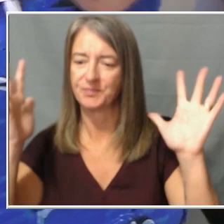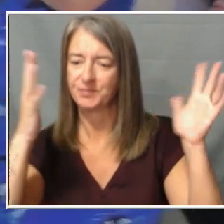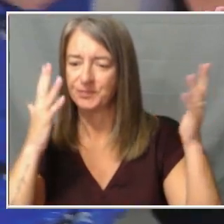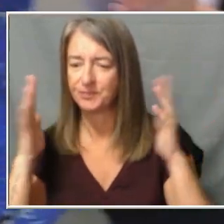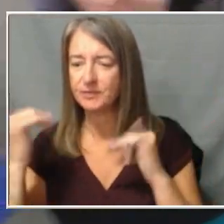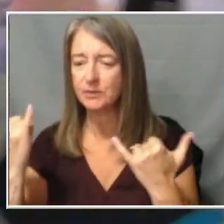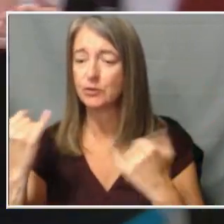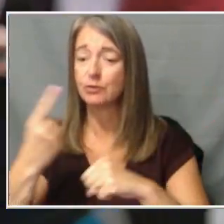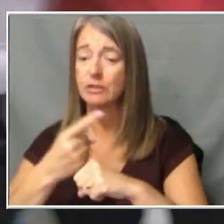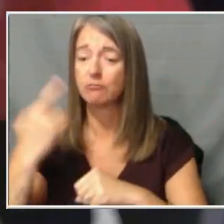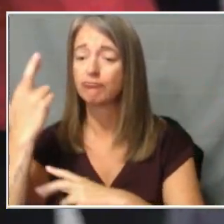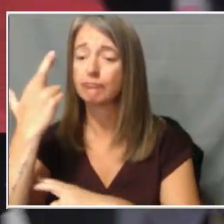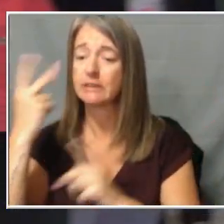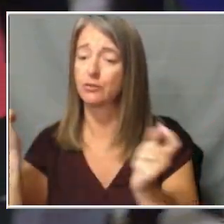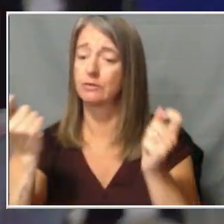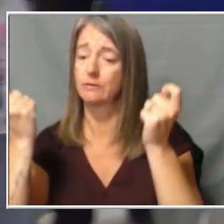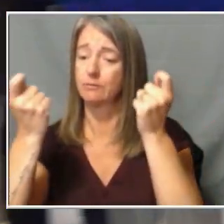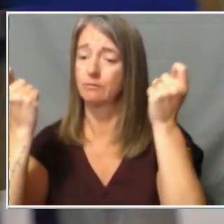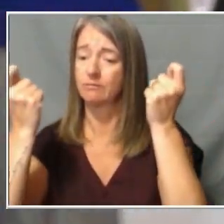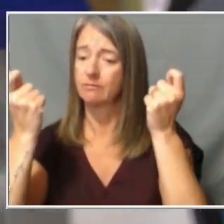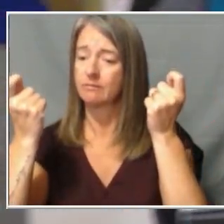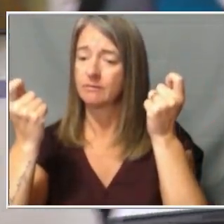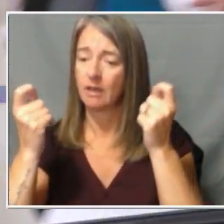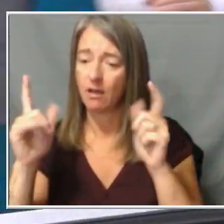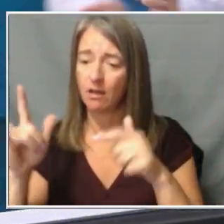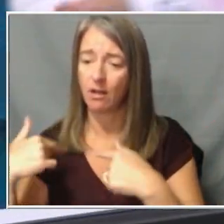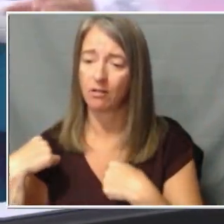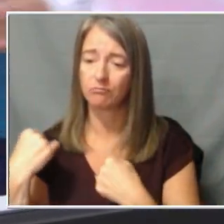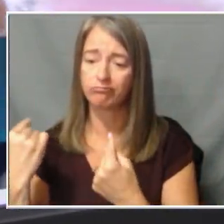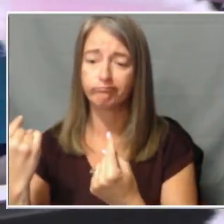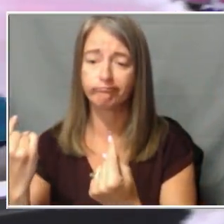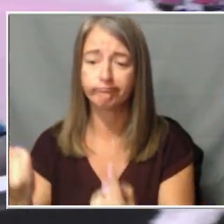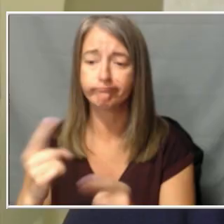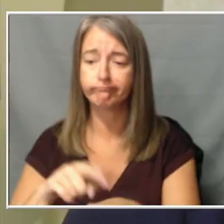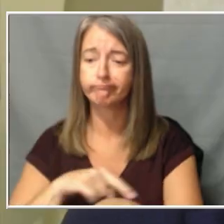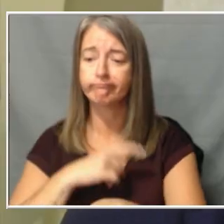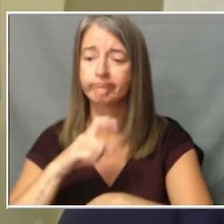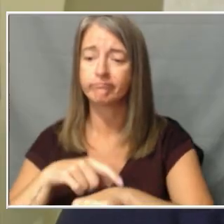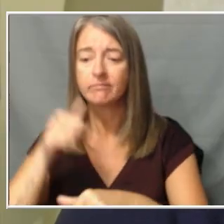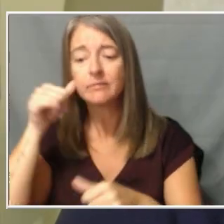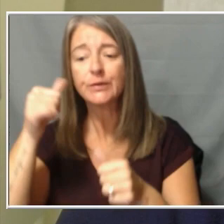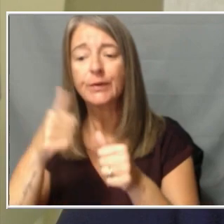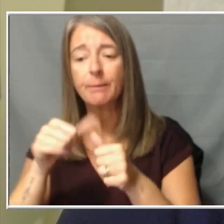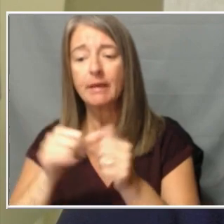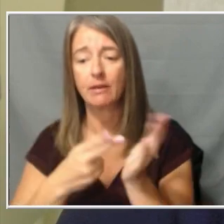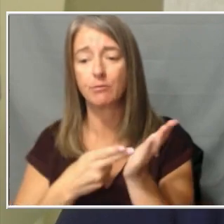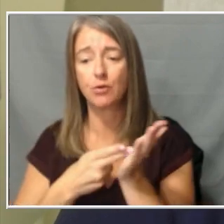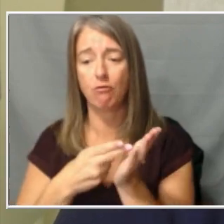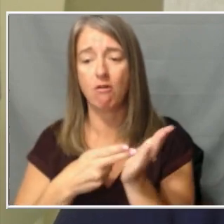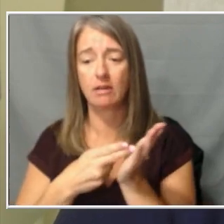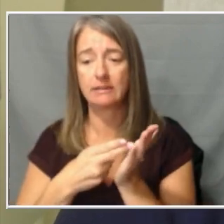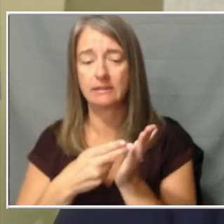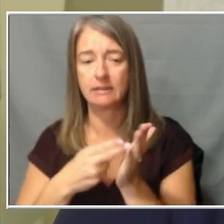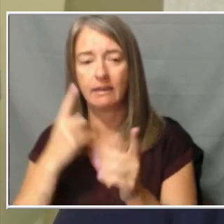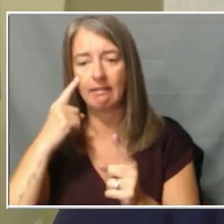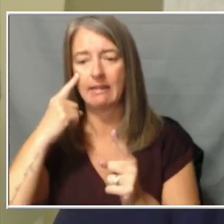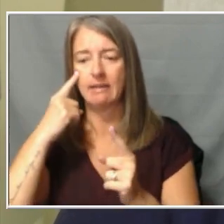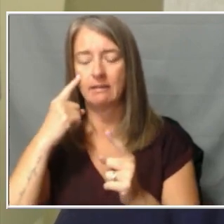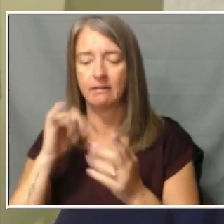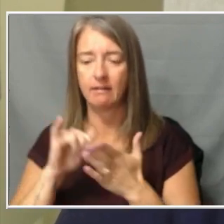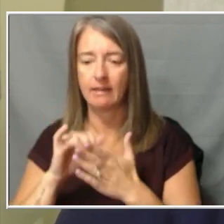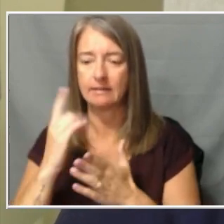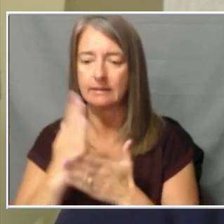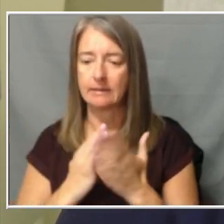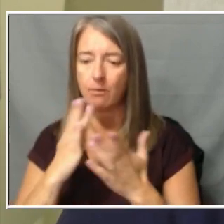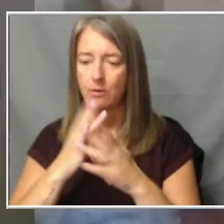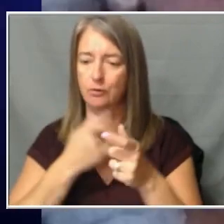Today is a reason to celebrate, but it's been a long road to get here. I remember honestly thinking that someone had